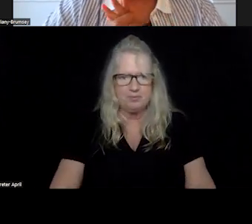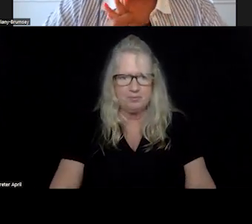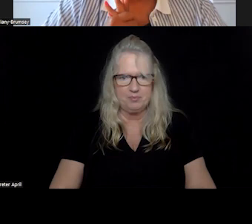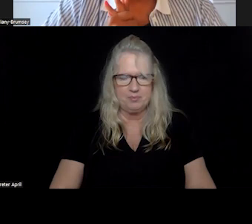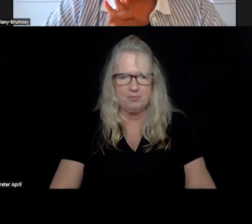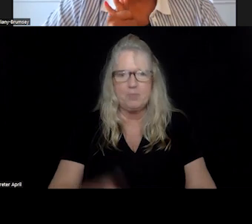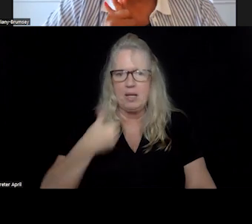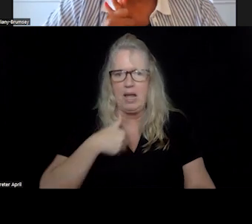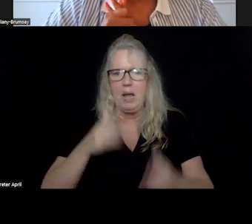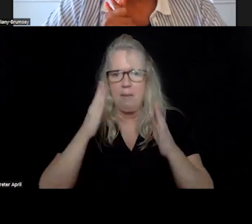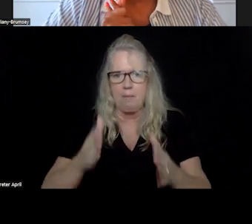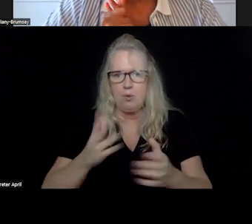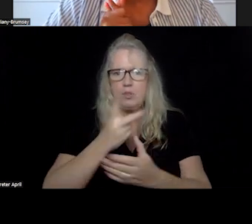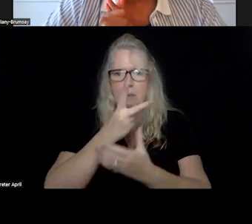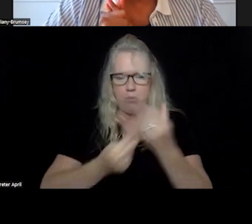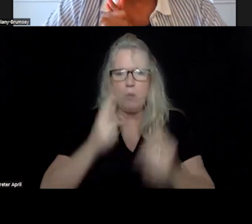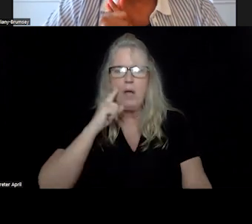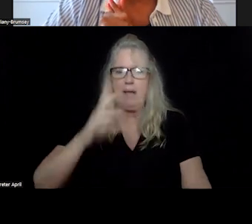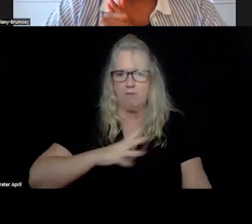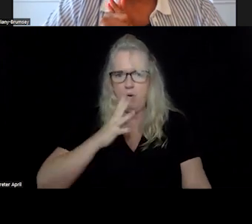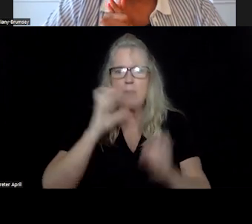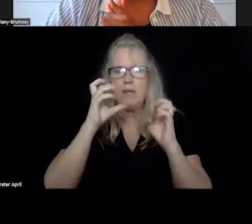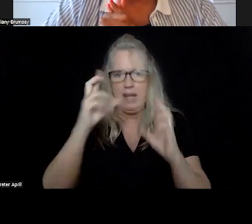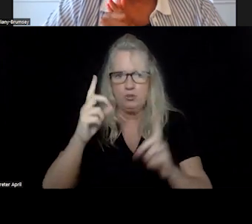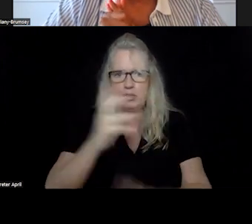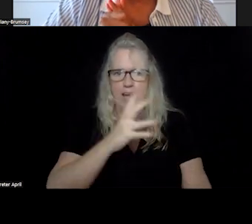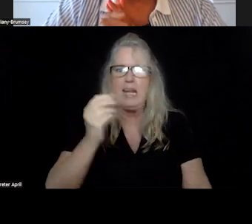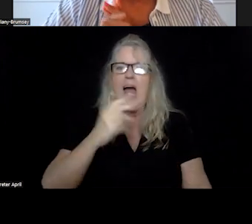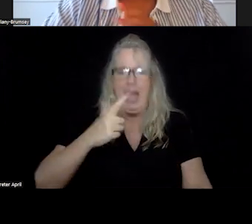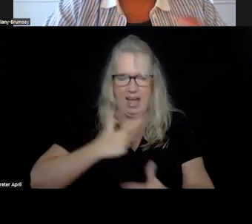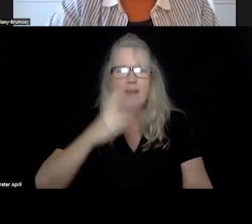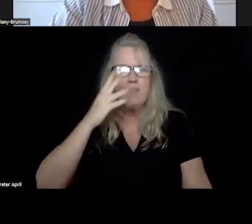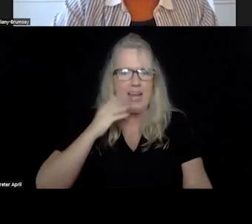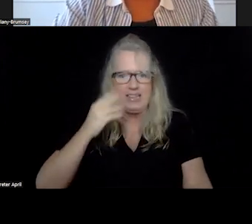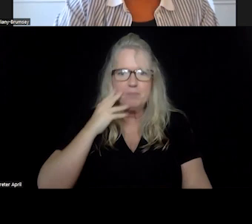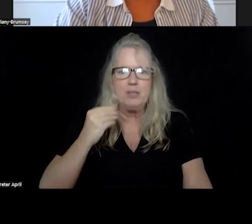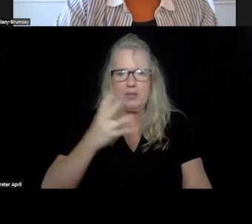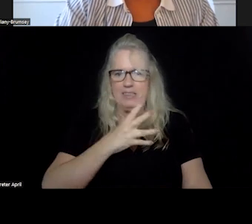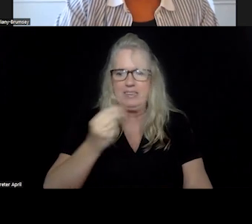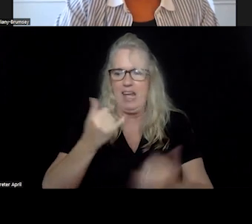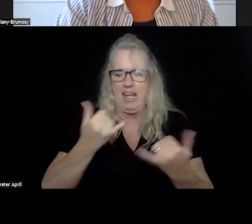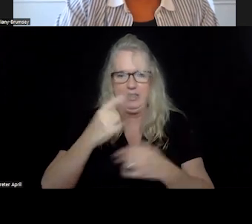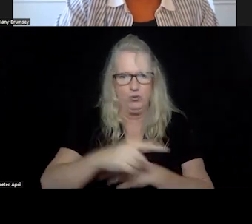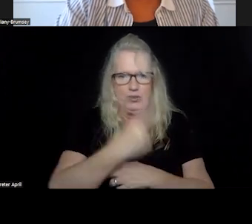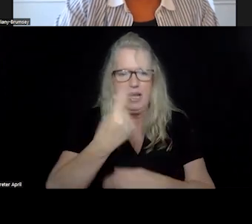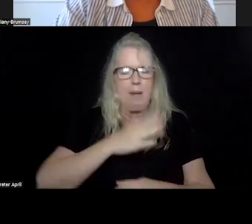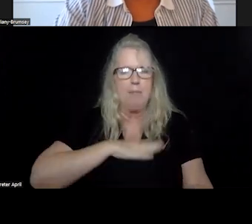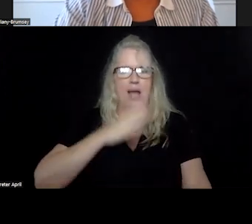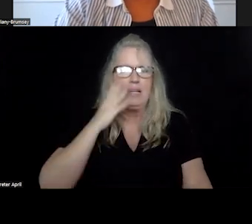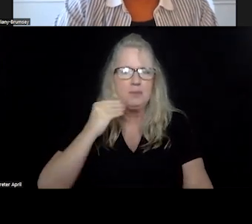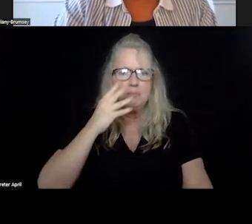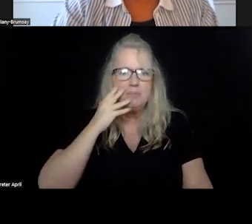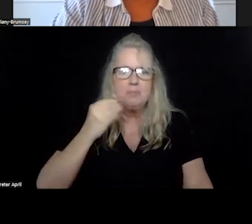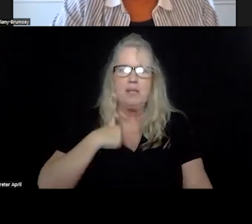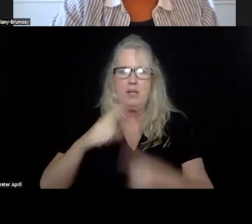I'm a person that is both formally educated and I have that lived experience. And yet today, my lived experience as a person in